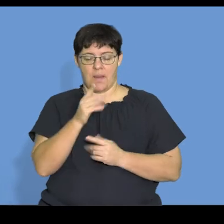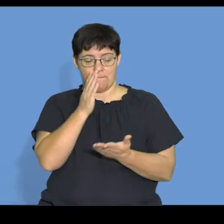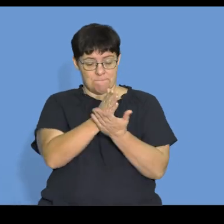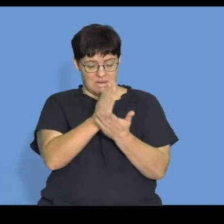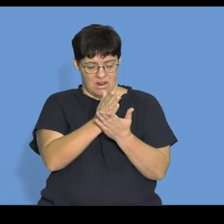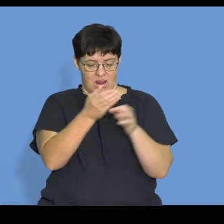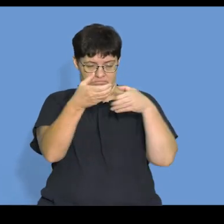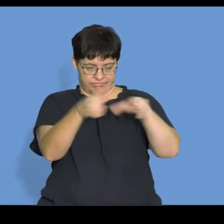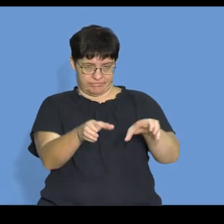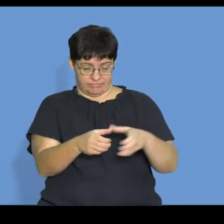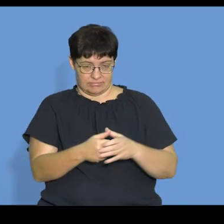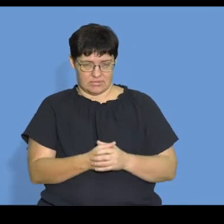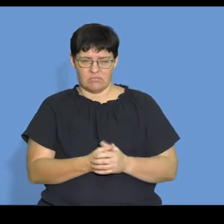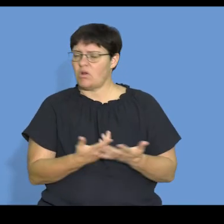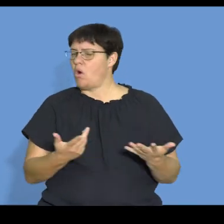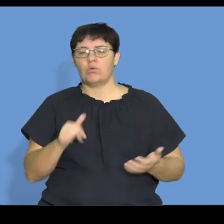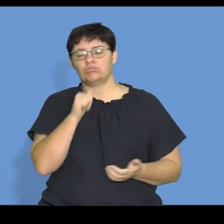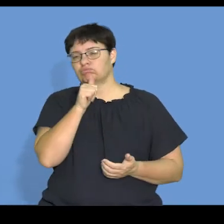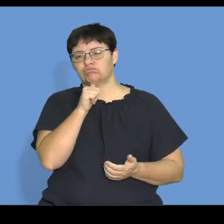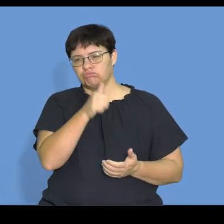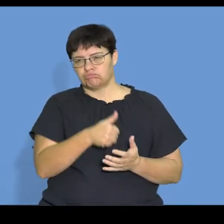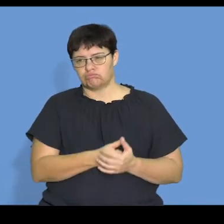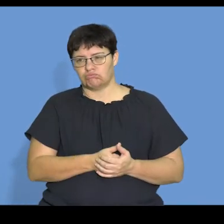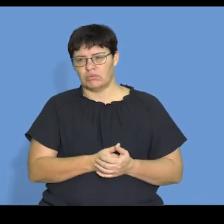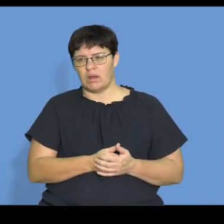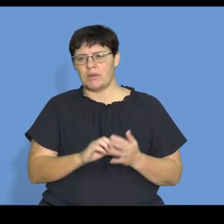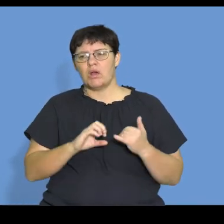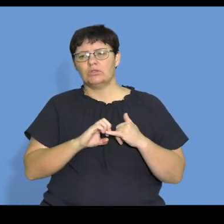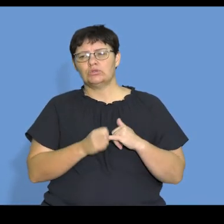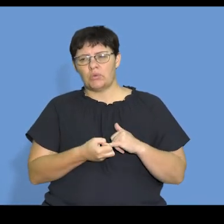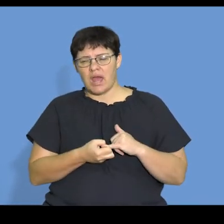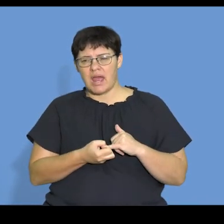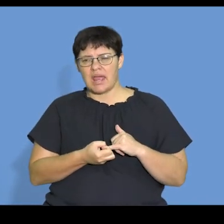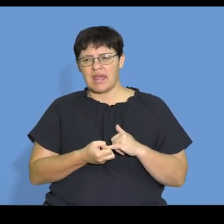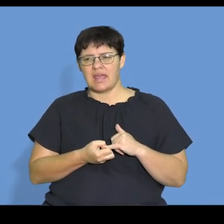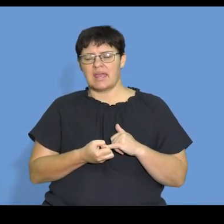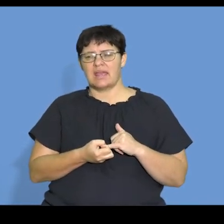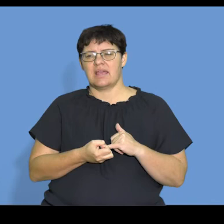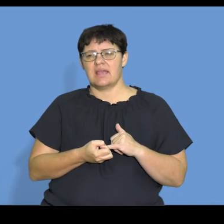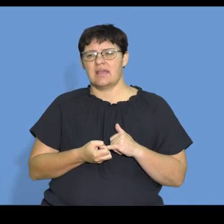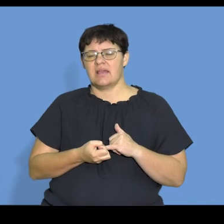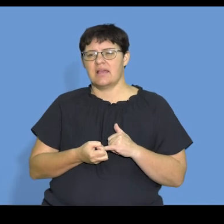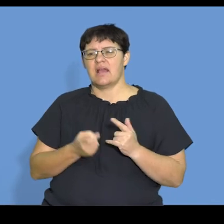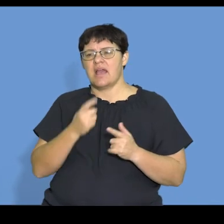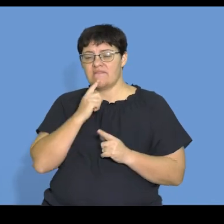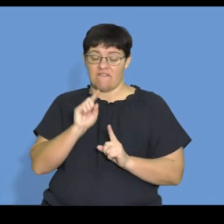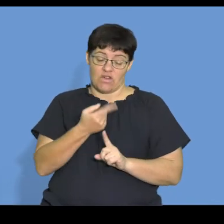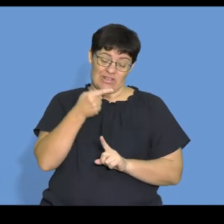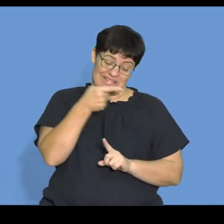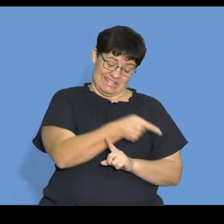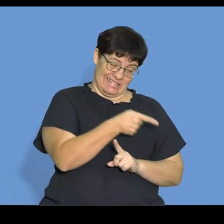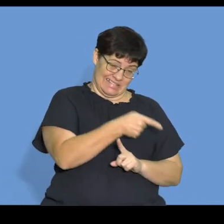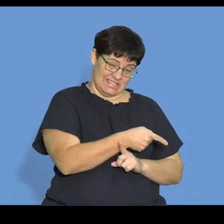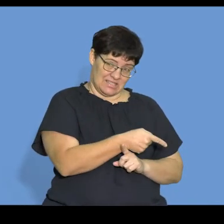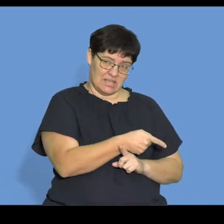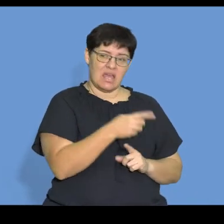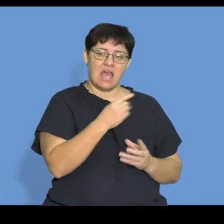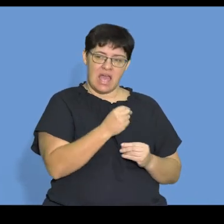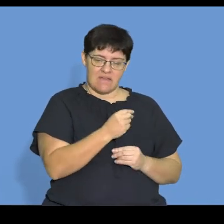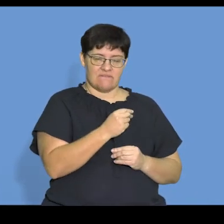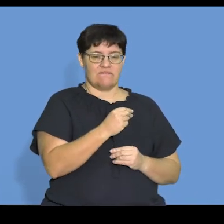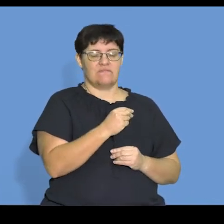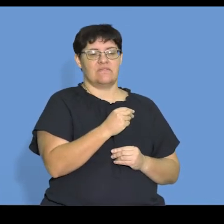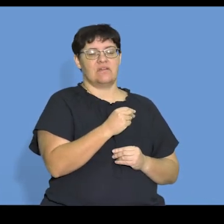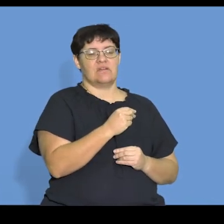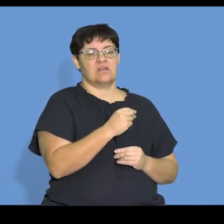term. It's all good and well, but try to employ it especially when the first term has a coefficient that